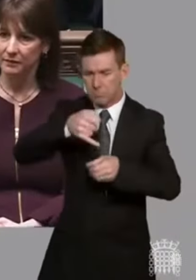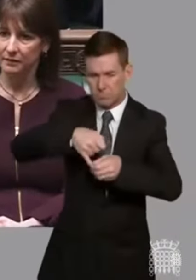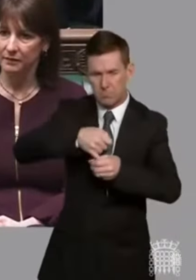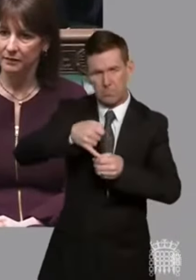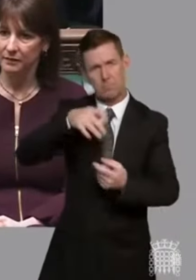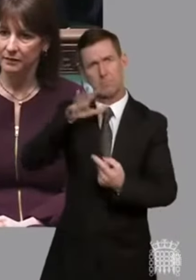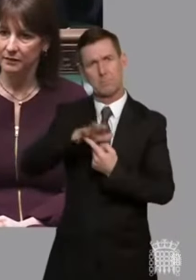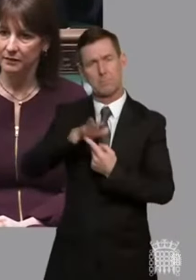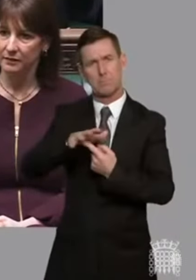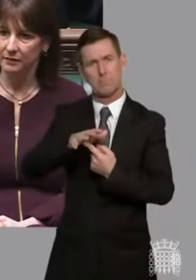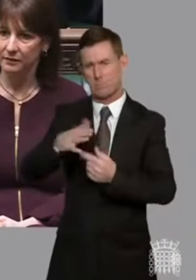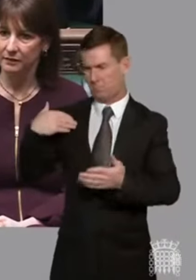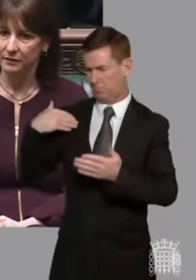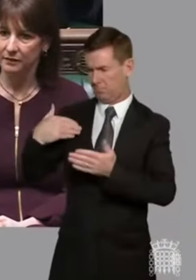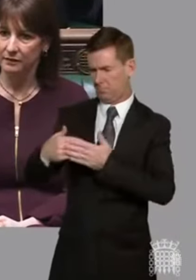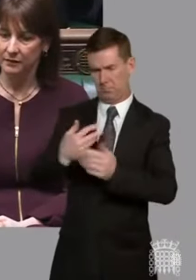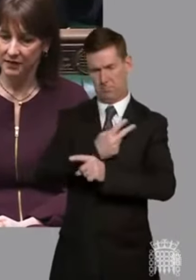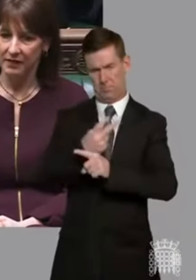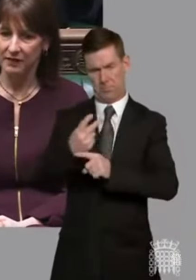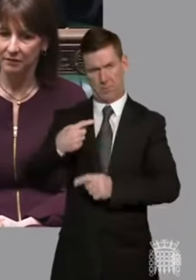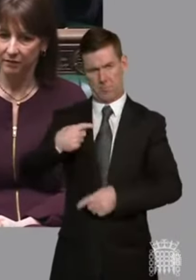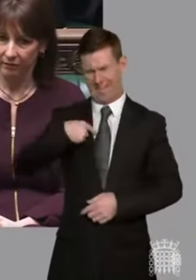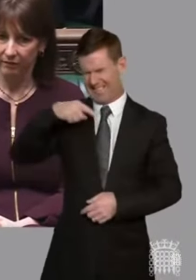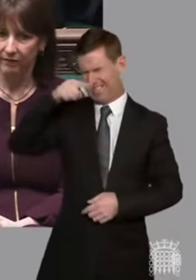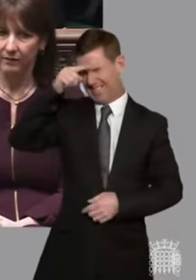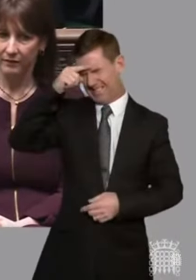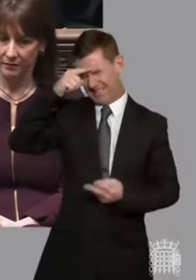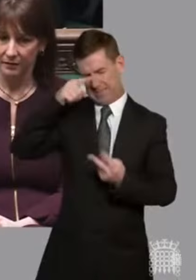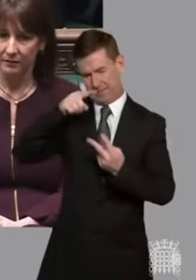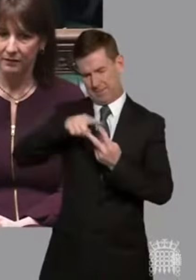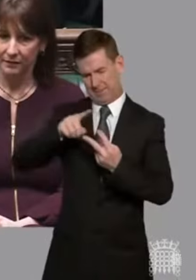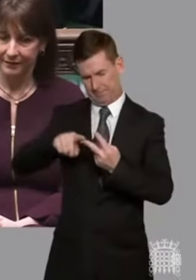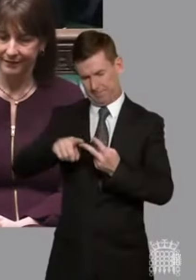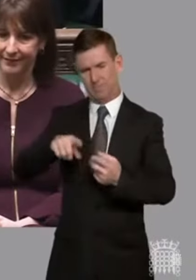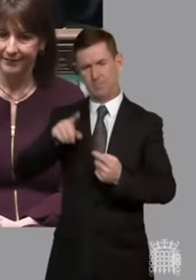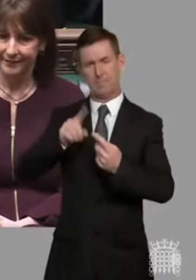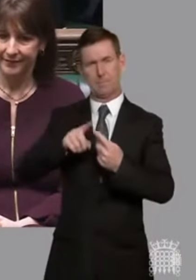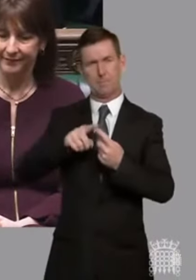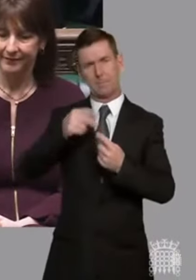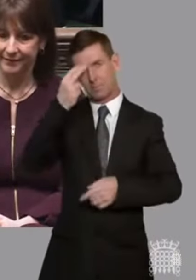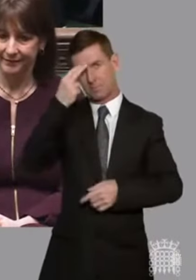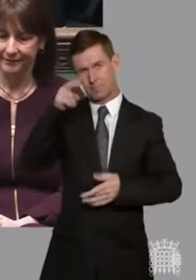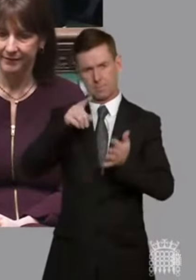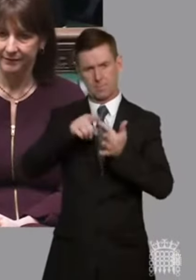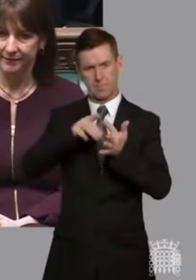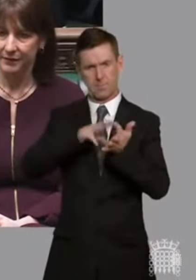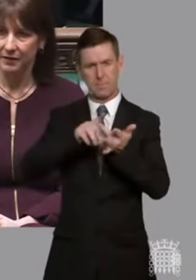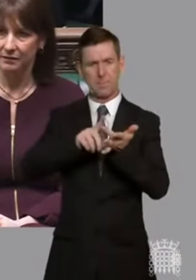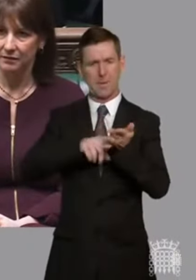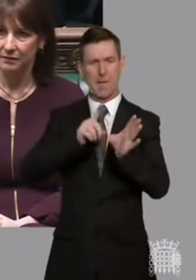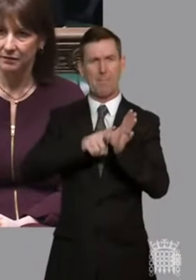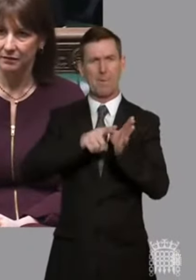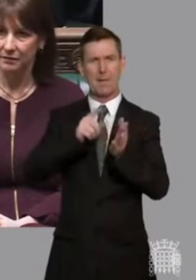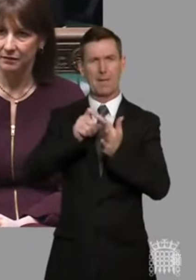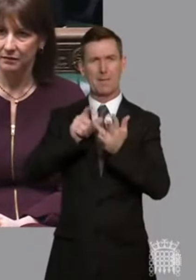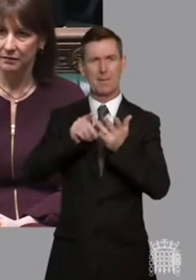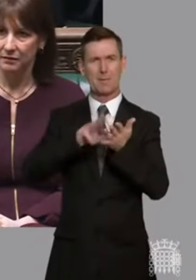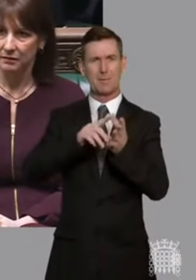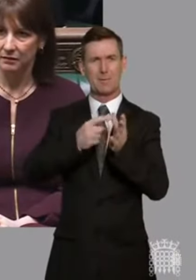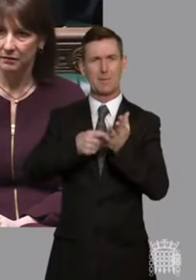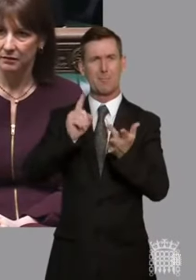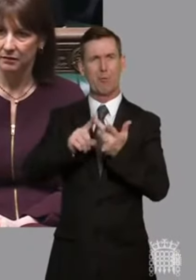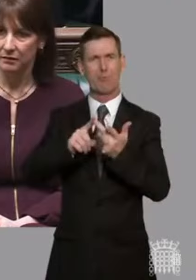first is the image of Emily Damari reunited with her mother, which I found extremely moving. The